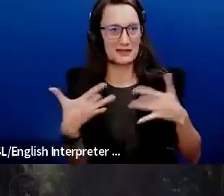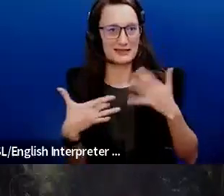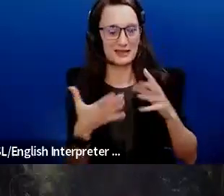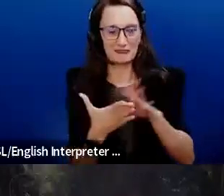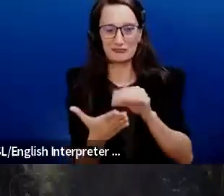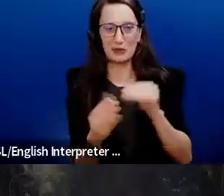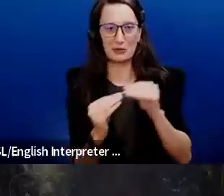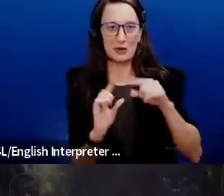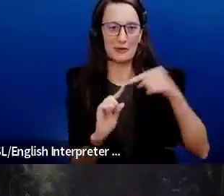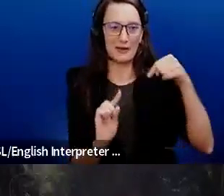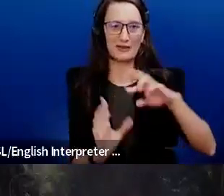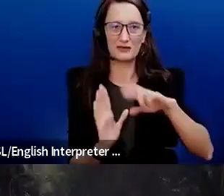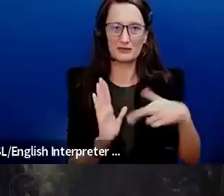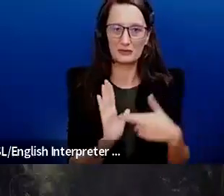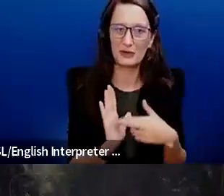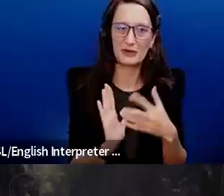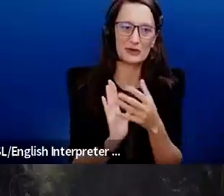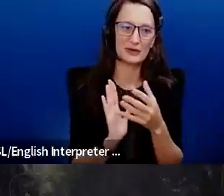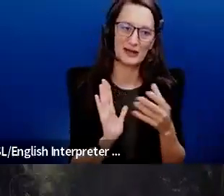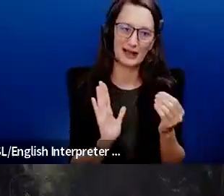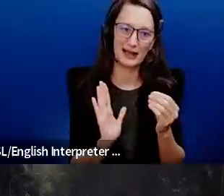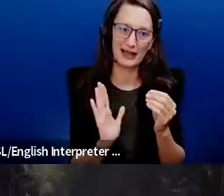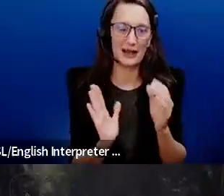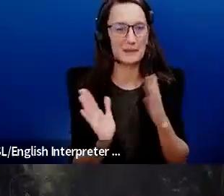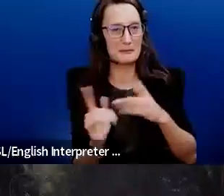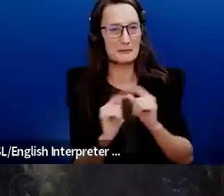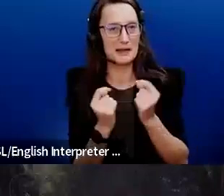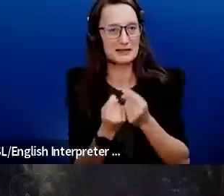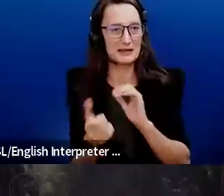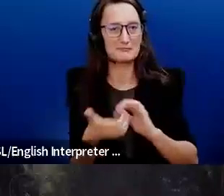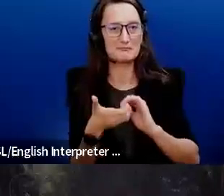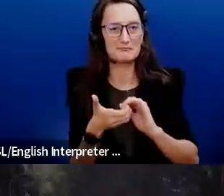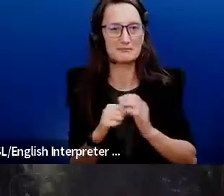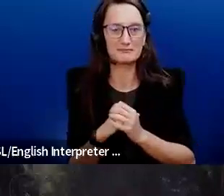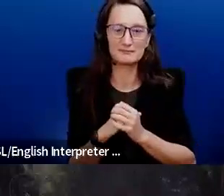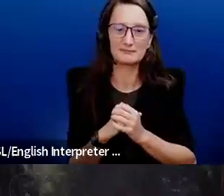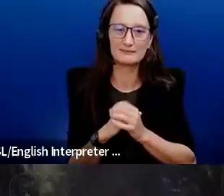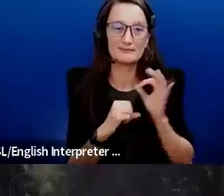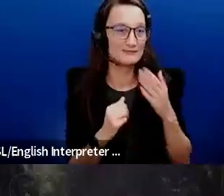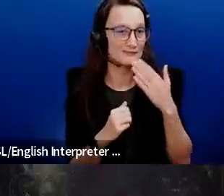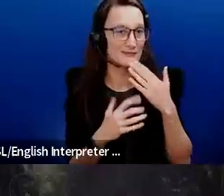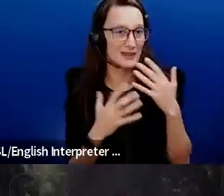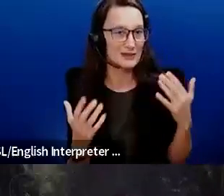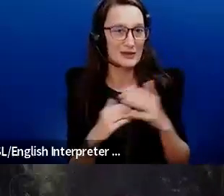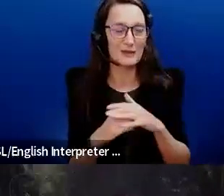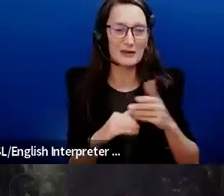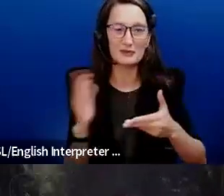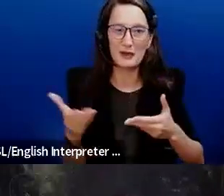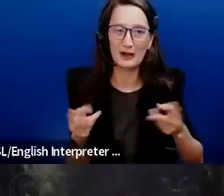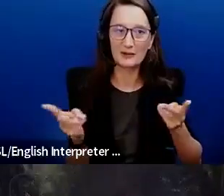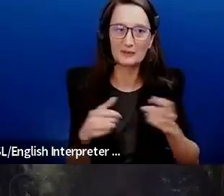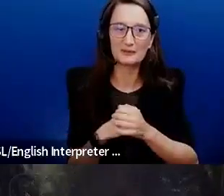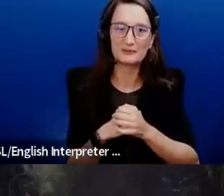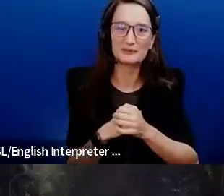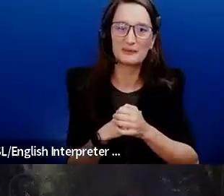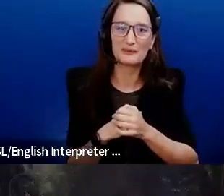about the role and more about my teams. Thank you so much, Maria. Welcome, you guys. We're